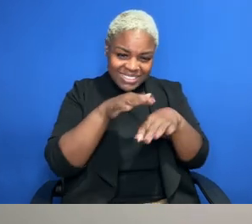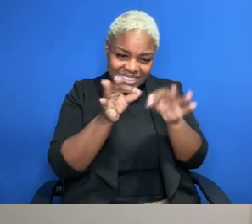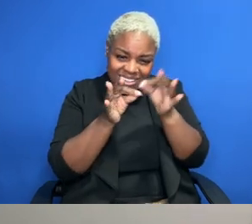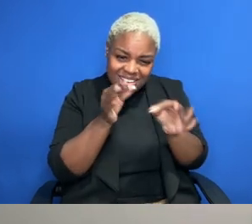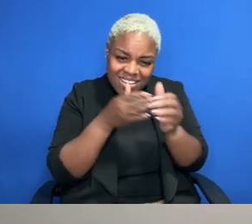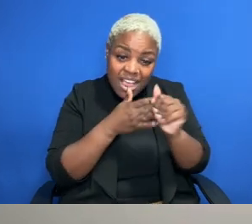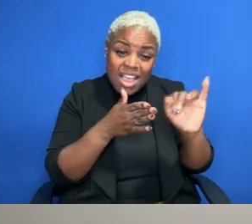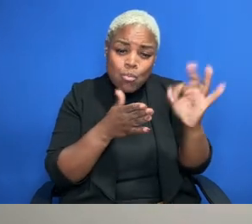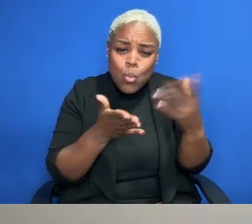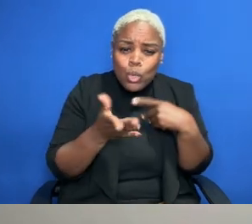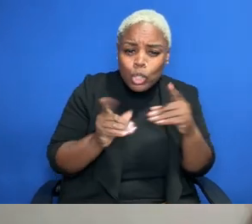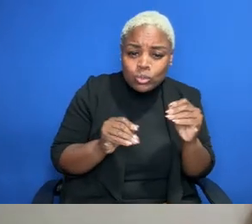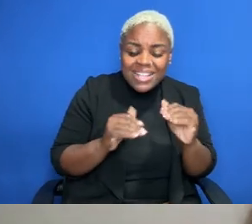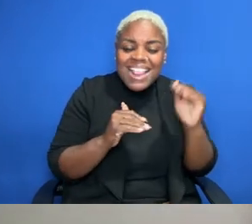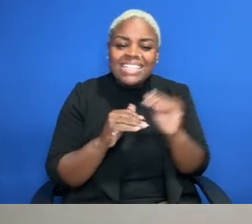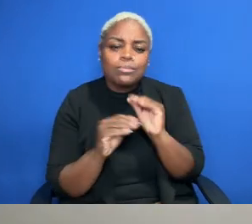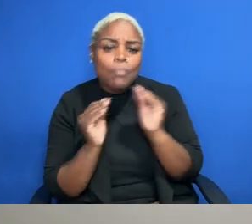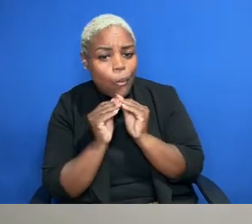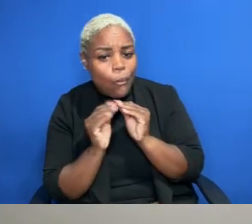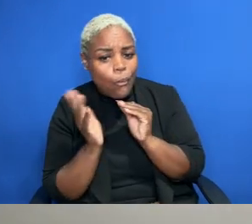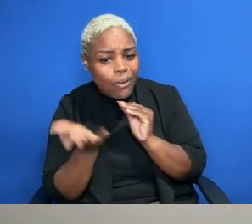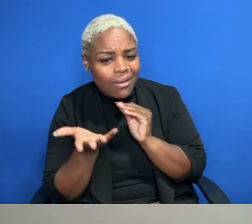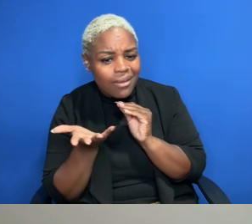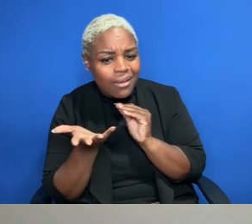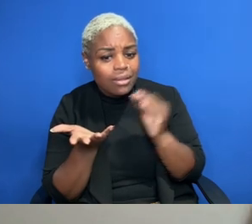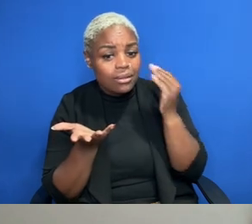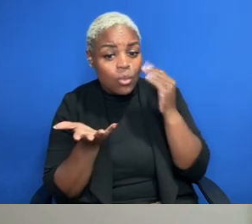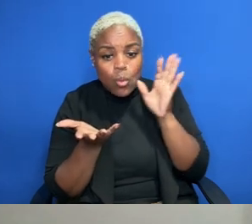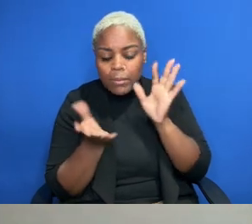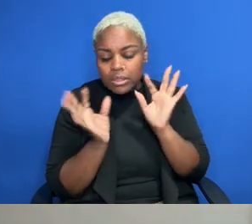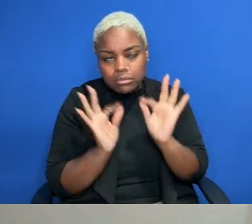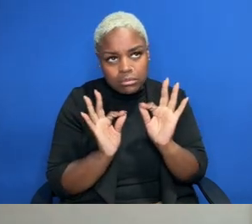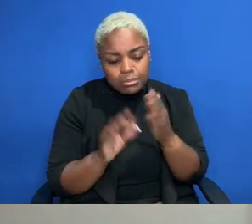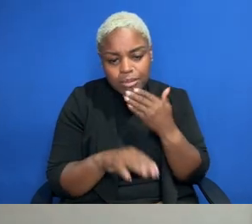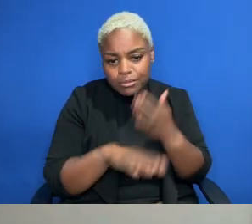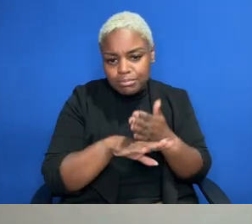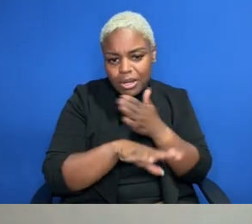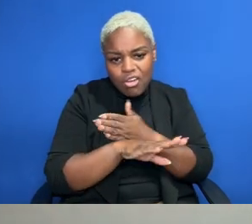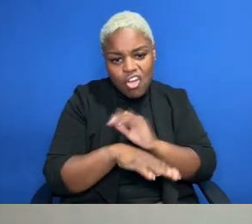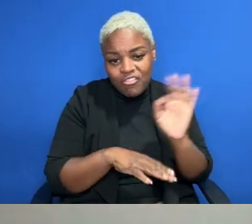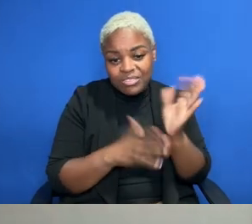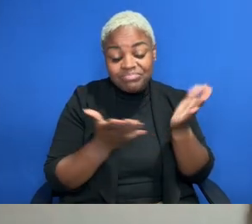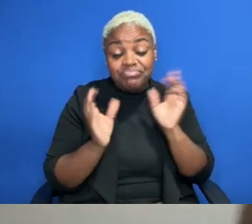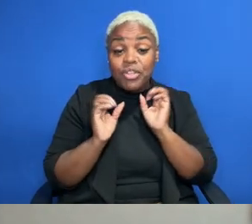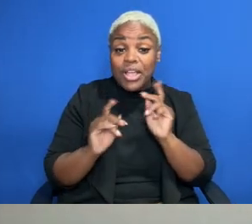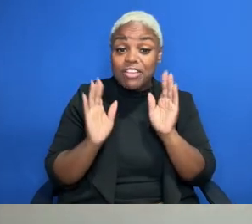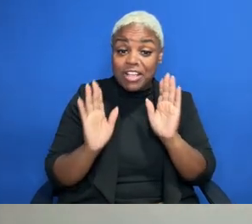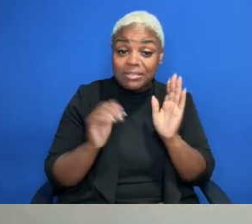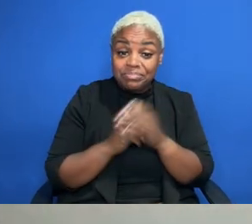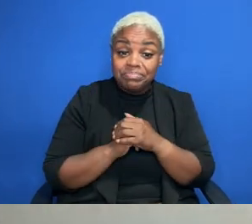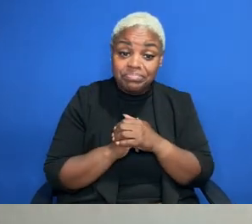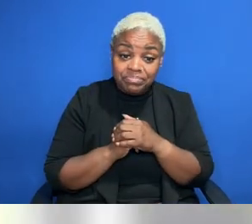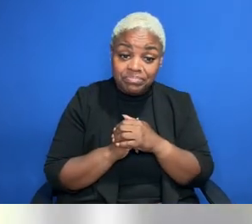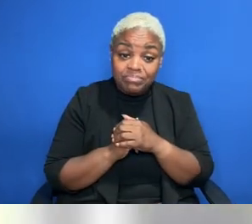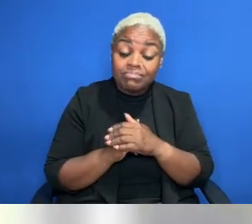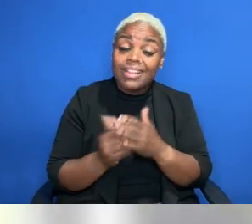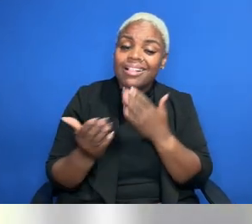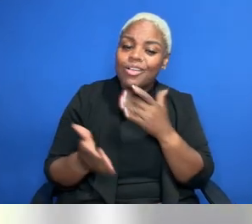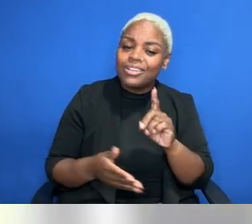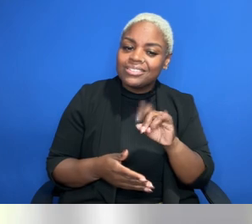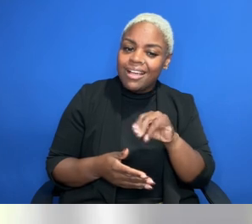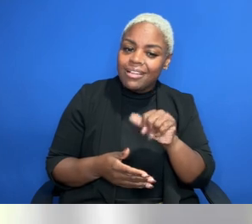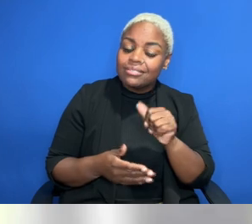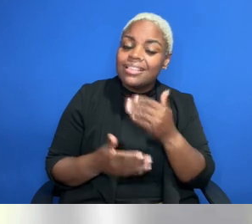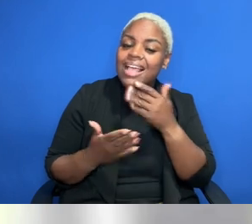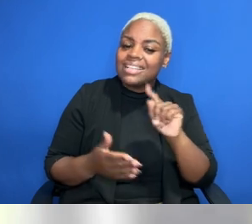basics guide what we do, less is more. We will be much better off. Okay. Great.